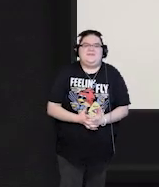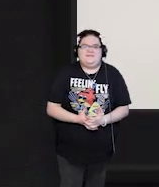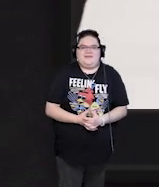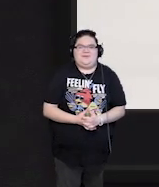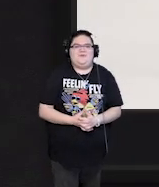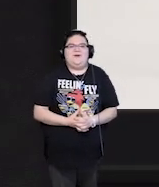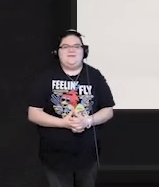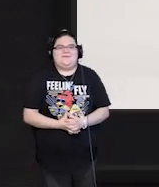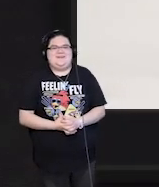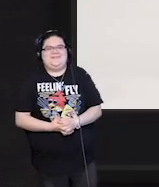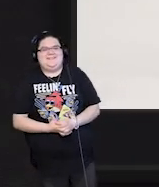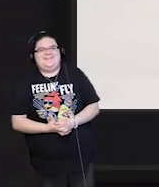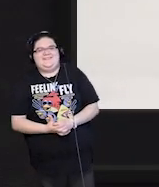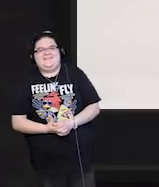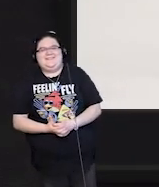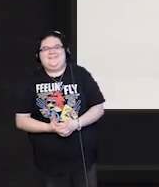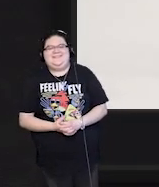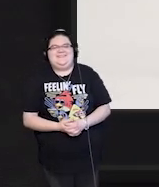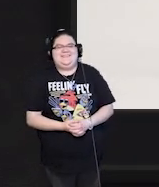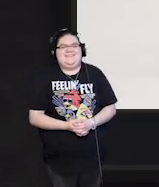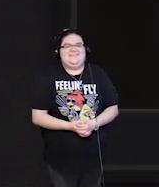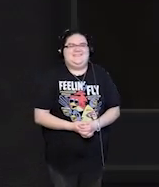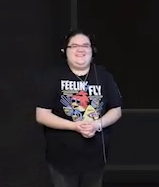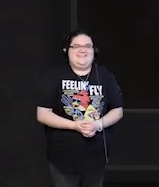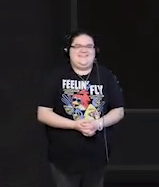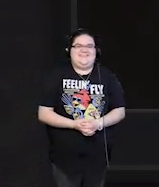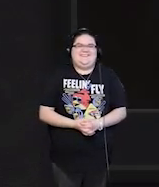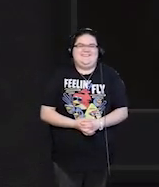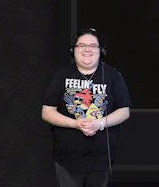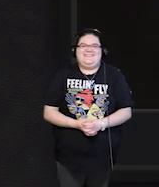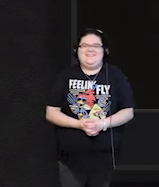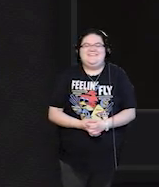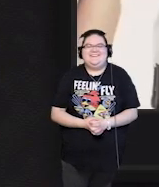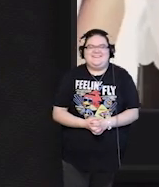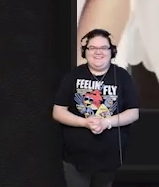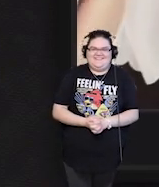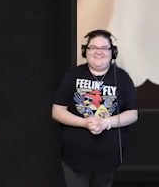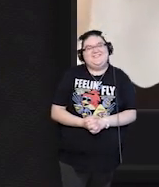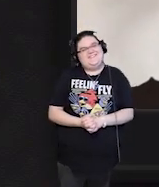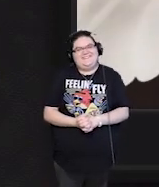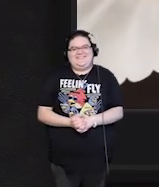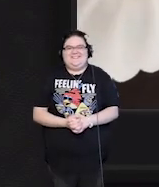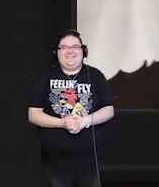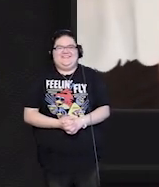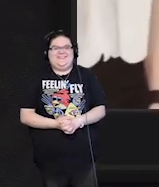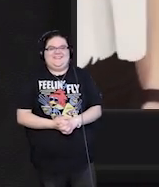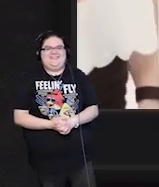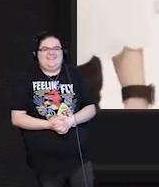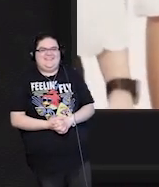half. Like, that's by one, intimidating, but... I'm not gonna lie. It's like I'm about to get like the shit beat out of me. Like... you?